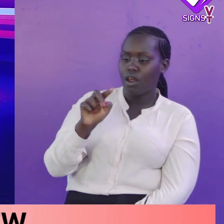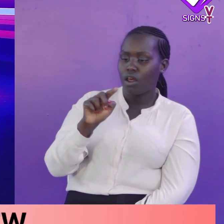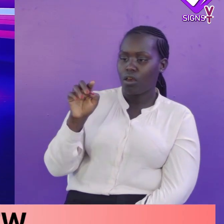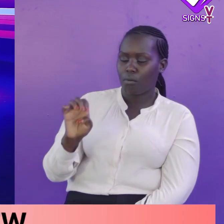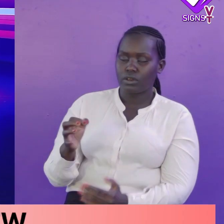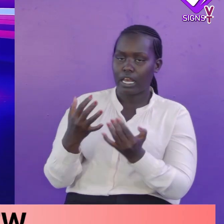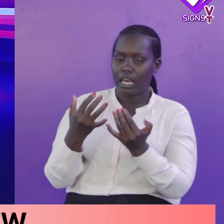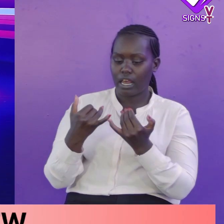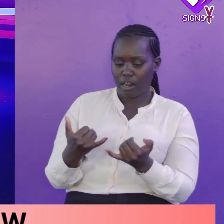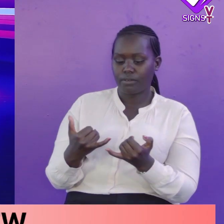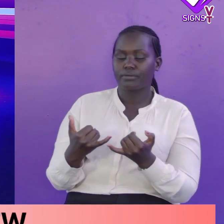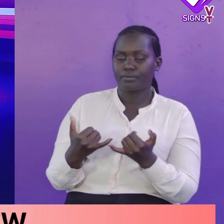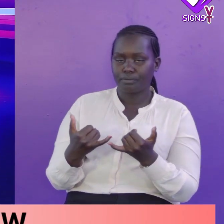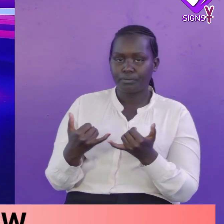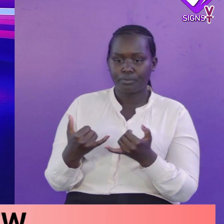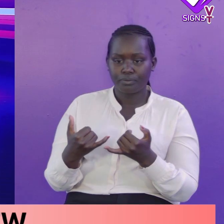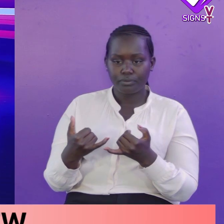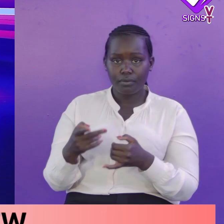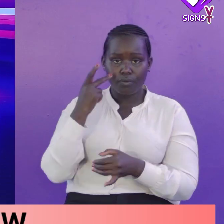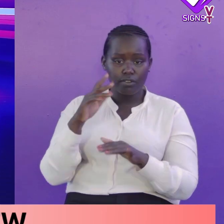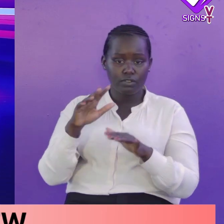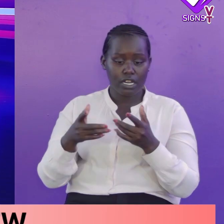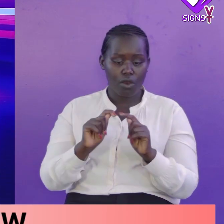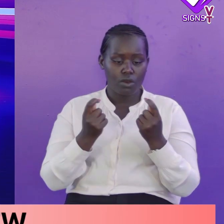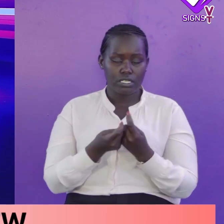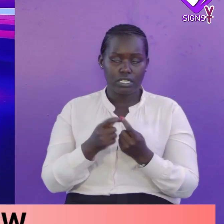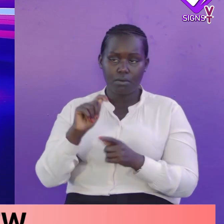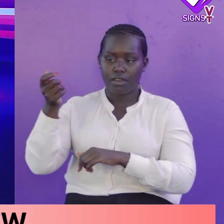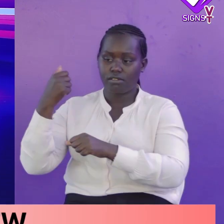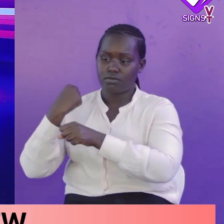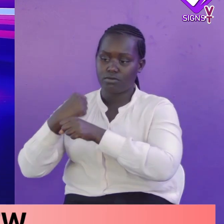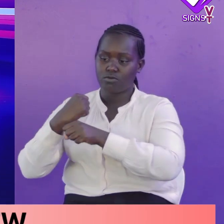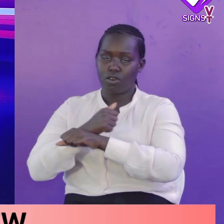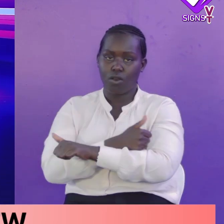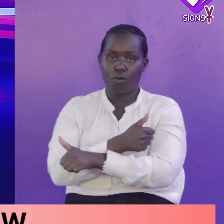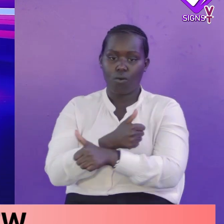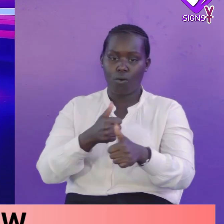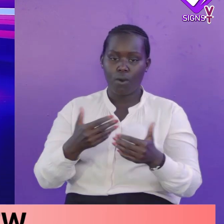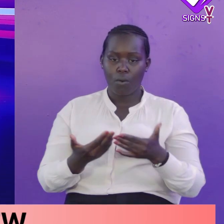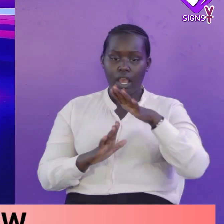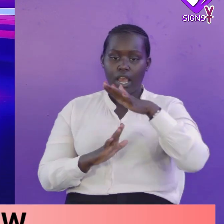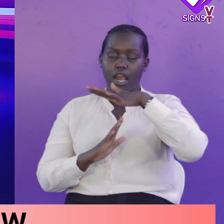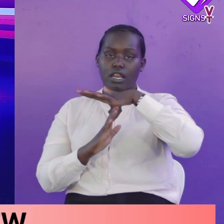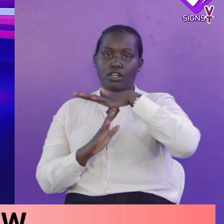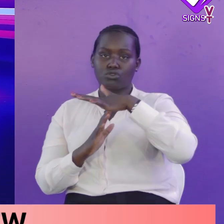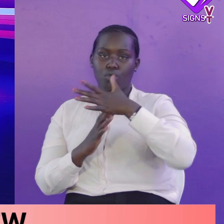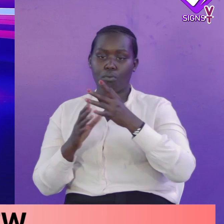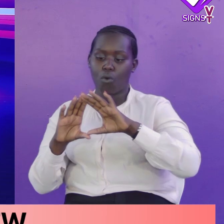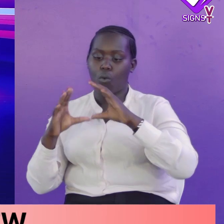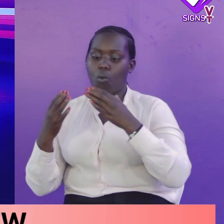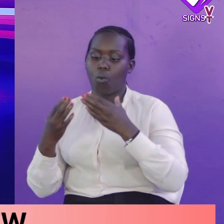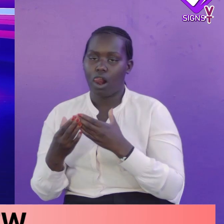Now, we've seen how Team Kenya is performing in the World